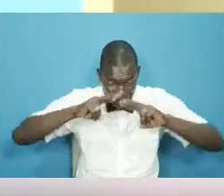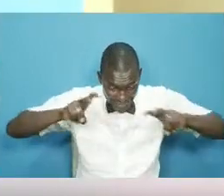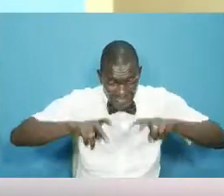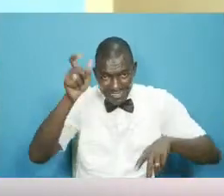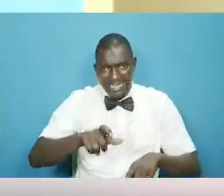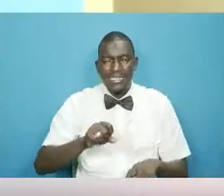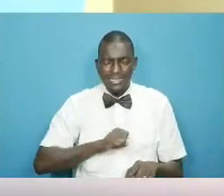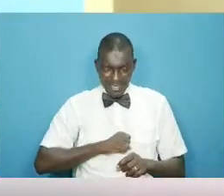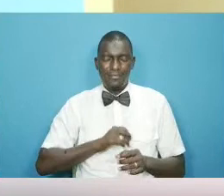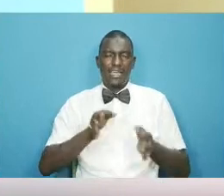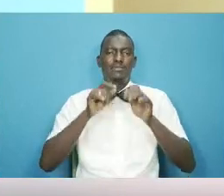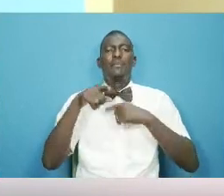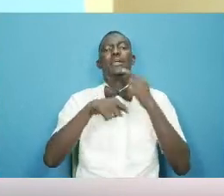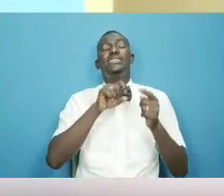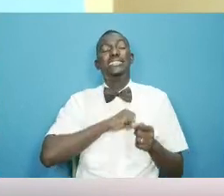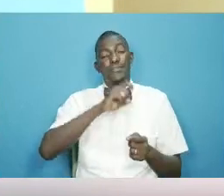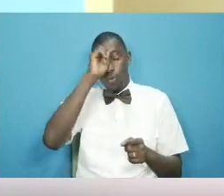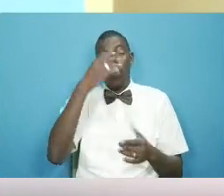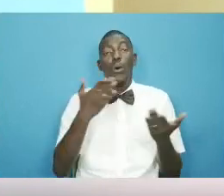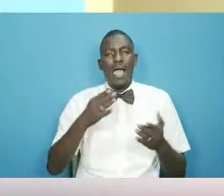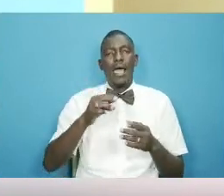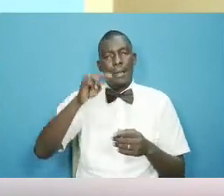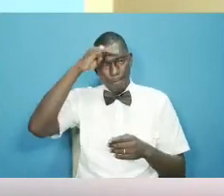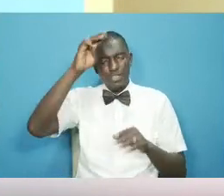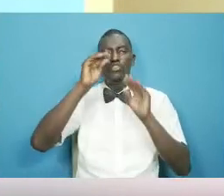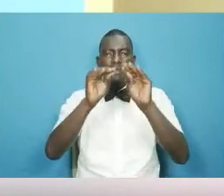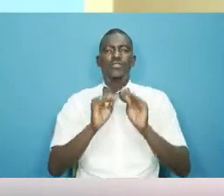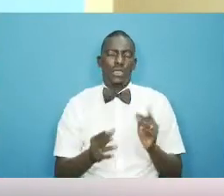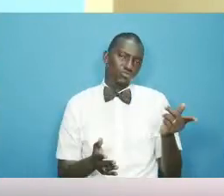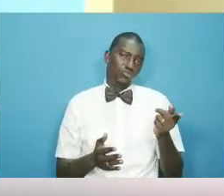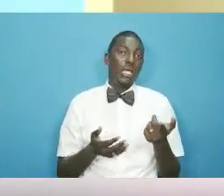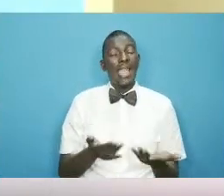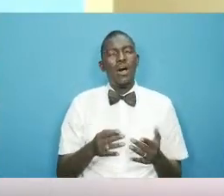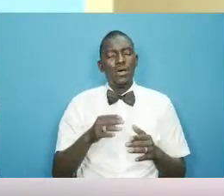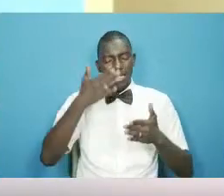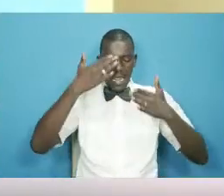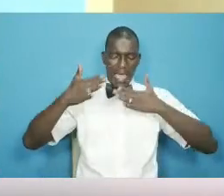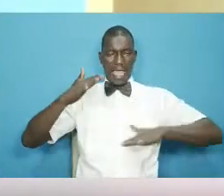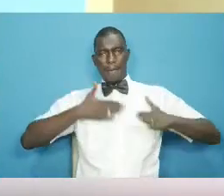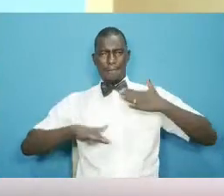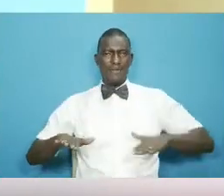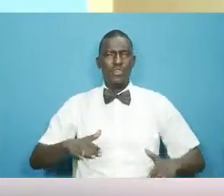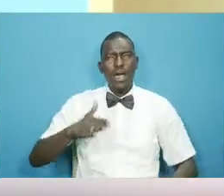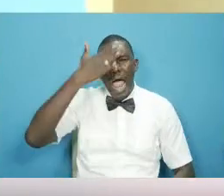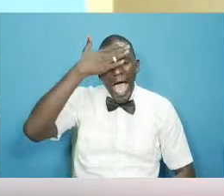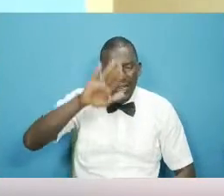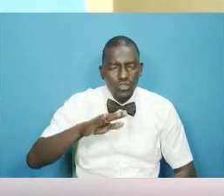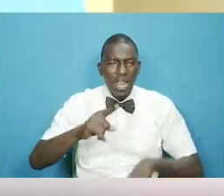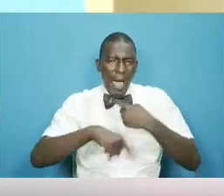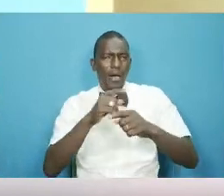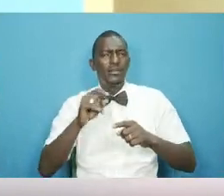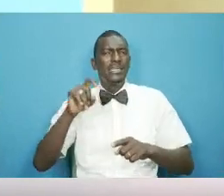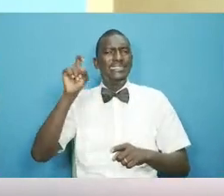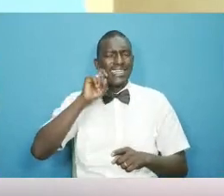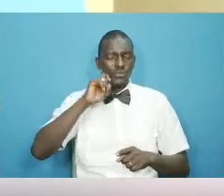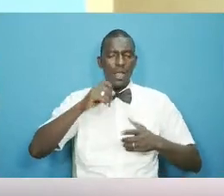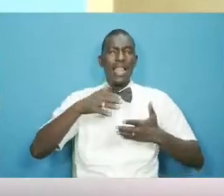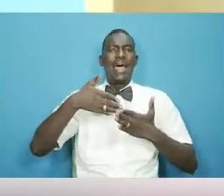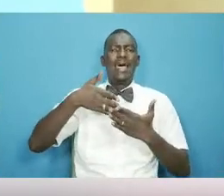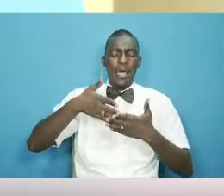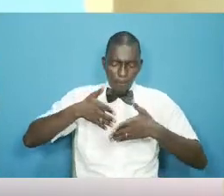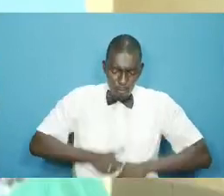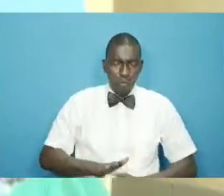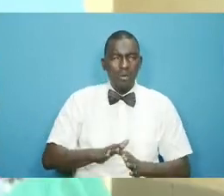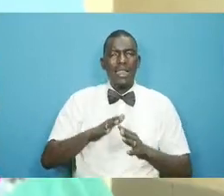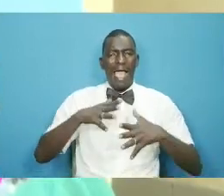and adolescents, and so that they can change their behaviors, attitudes, concerning sexual and reproductive health, because sexuality